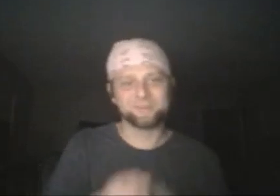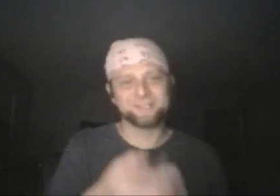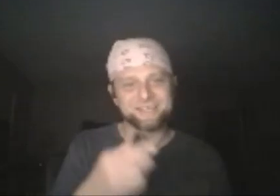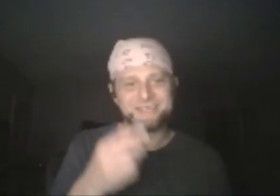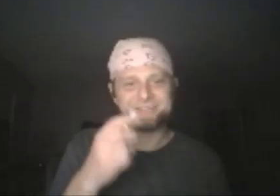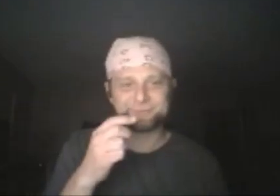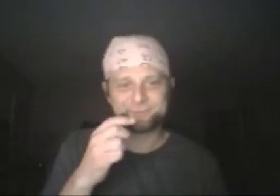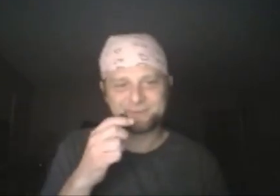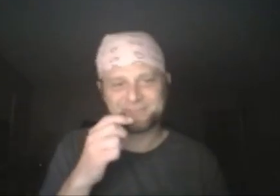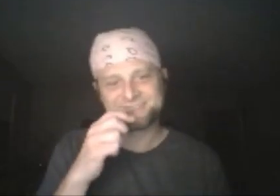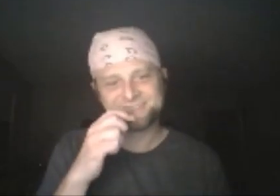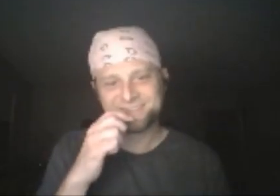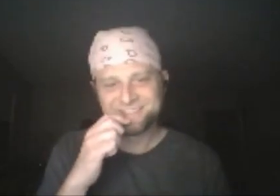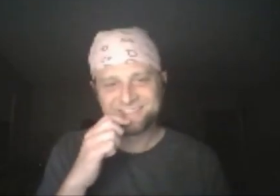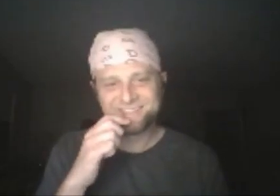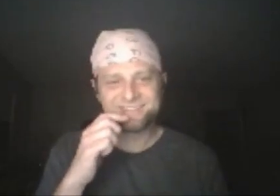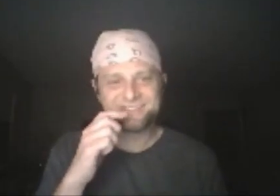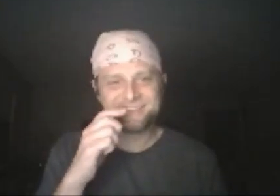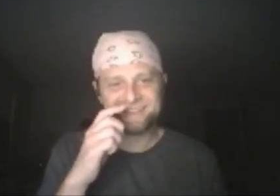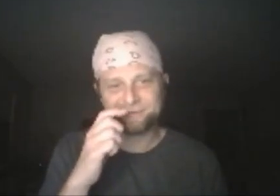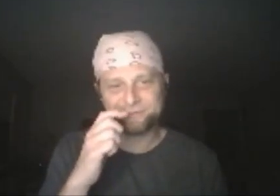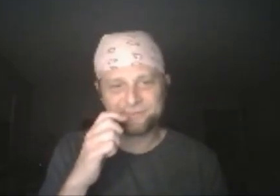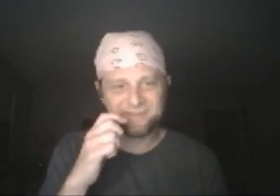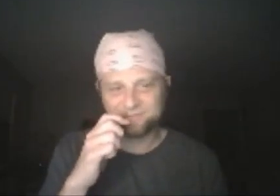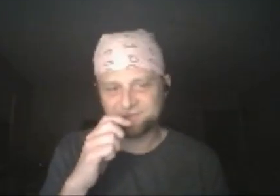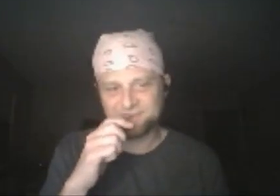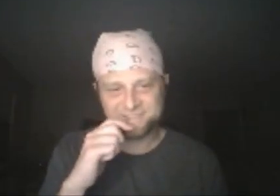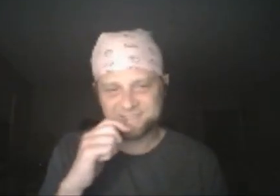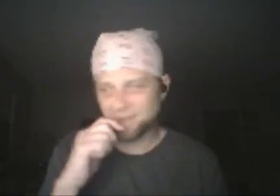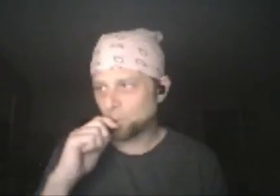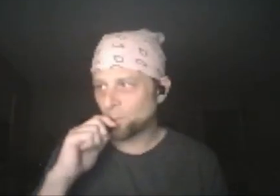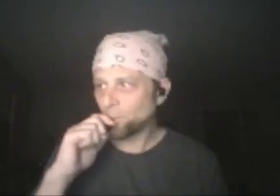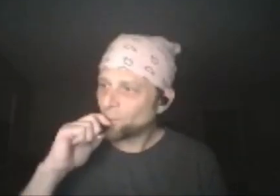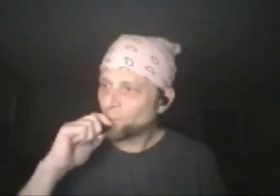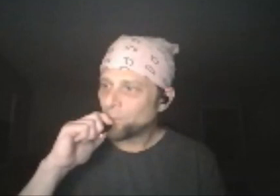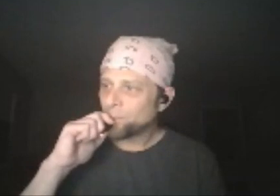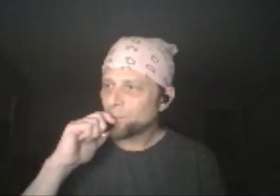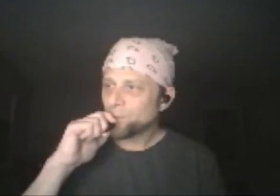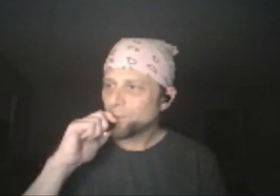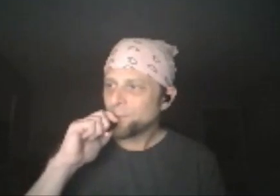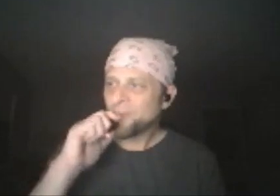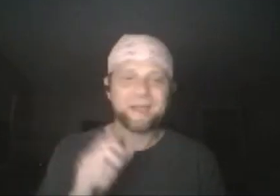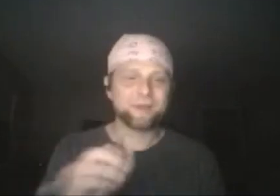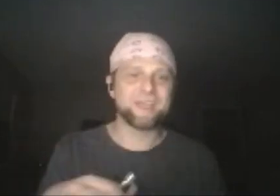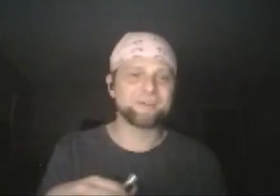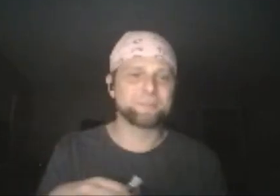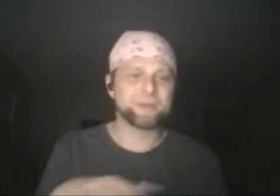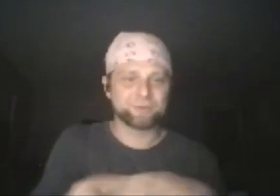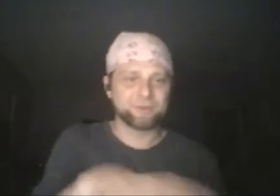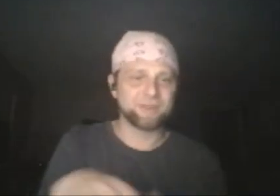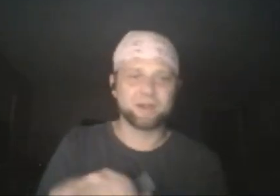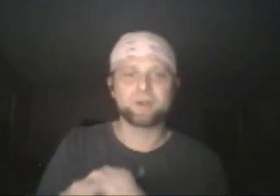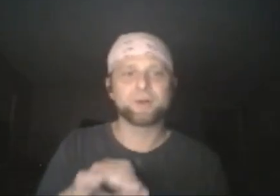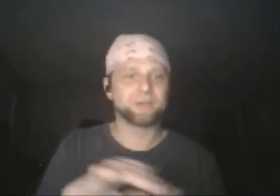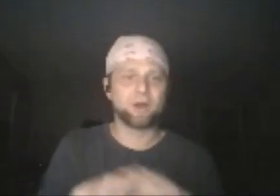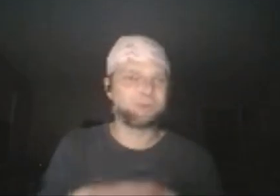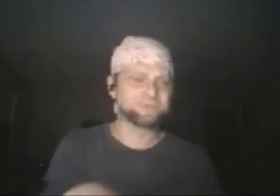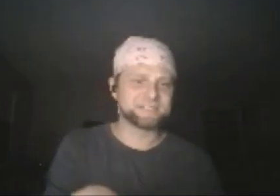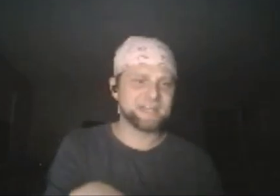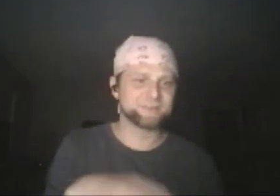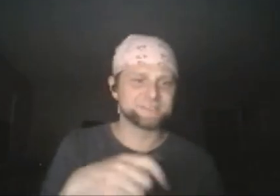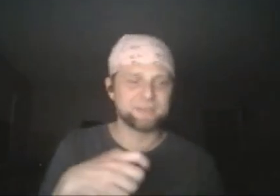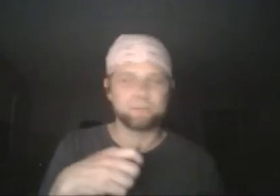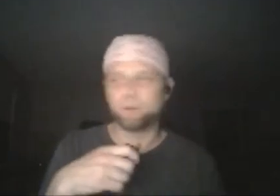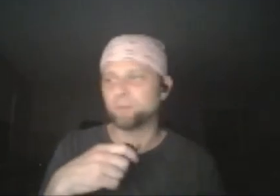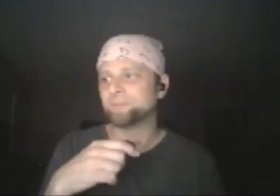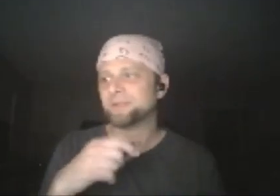horrible. Look at that evil face. Look at that evil fucking face. I already have a picture right there, like almost